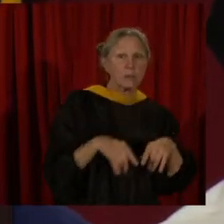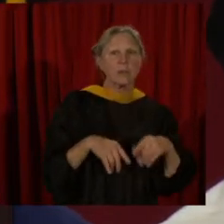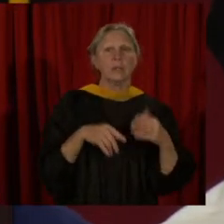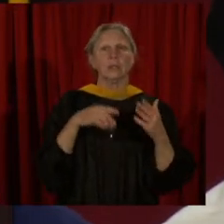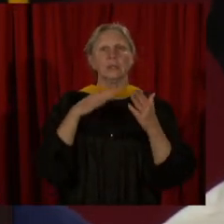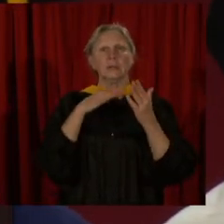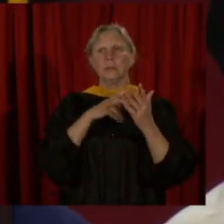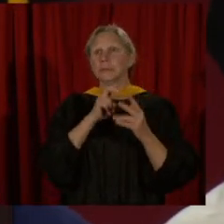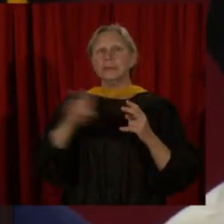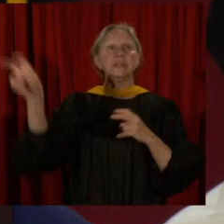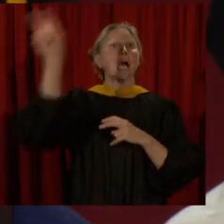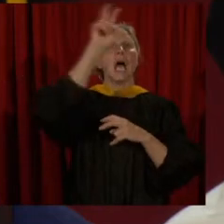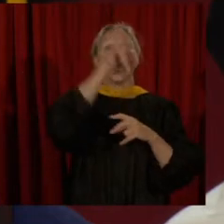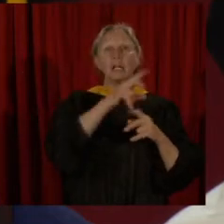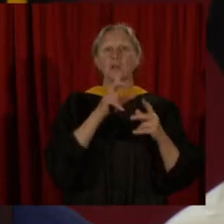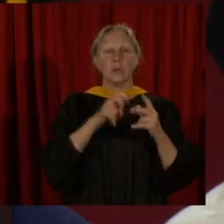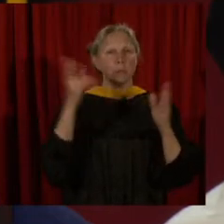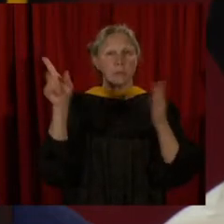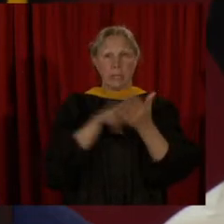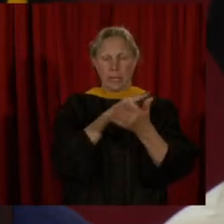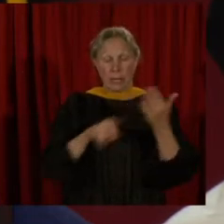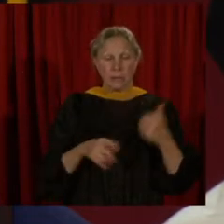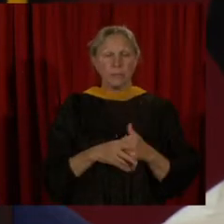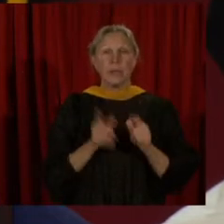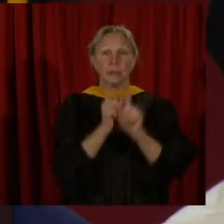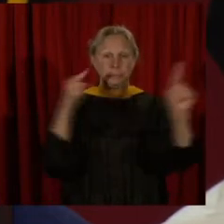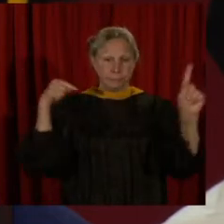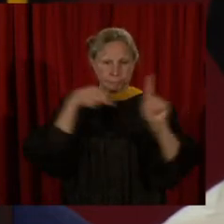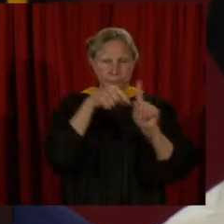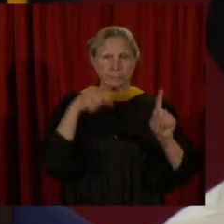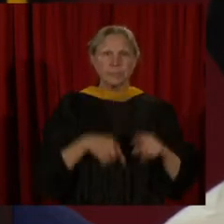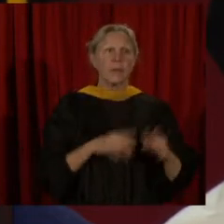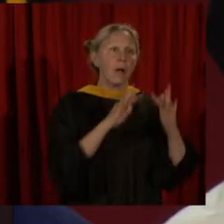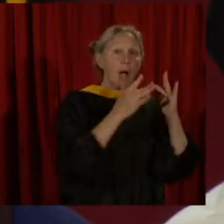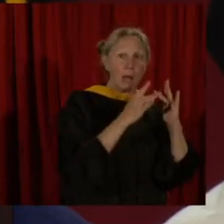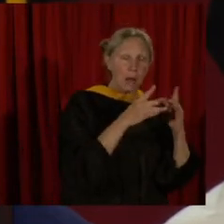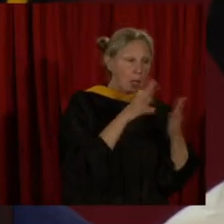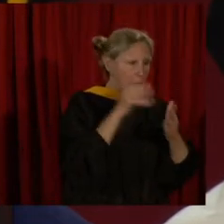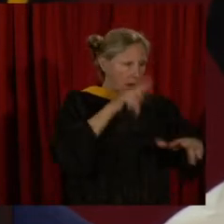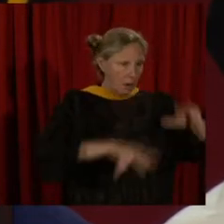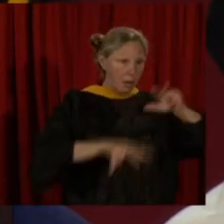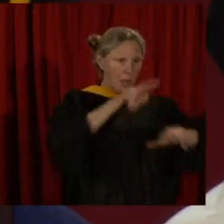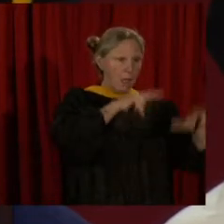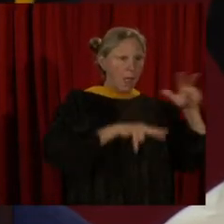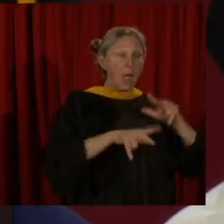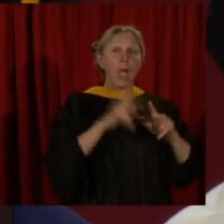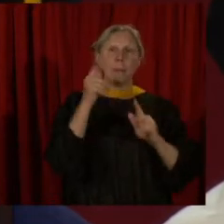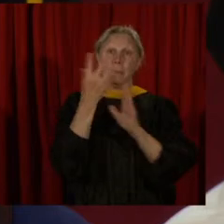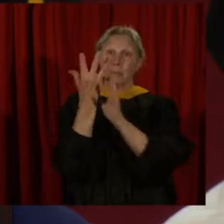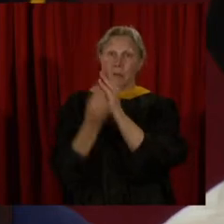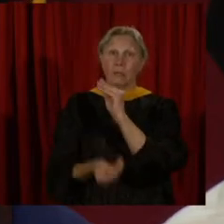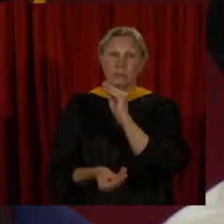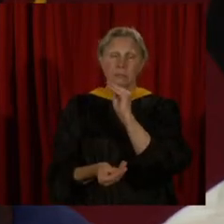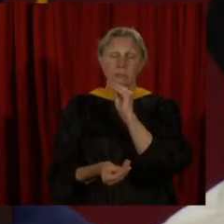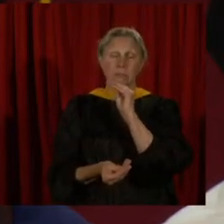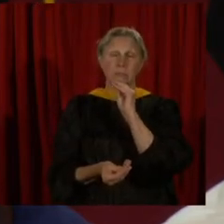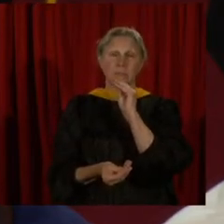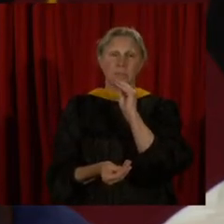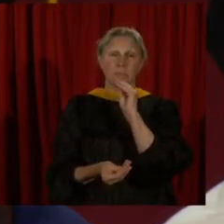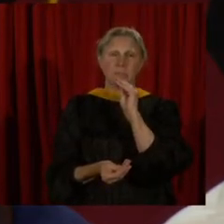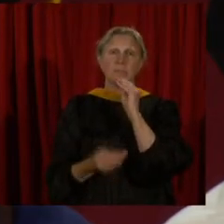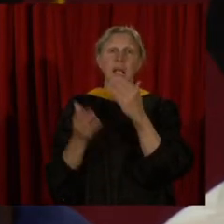abroad trips, social distancing, the difficulties of online learning, and the loss of loved ones. Even